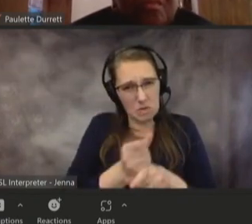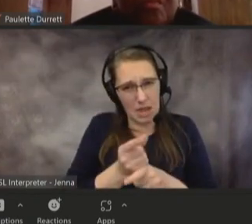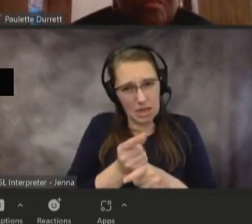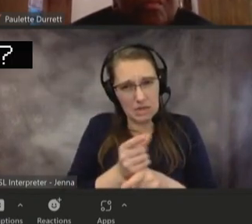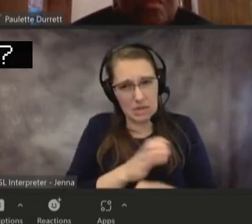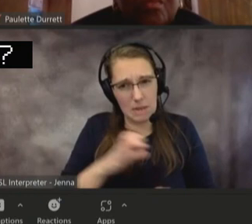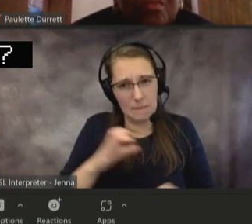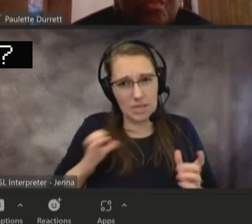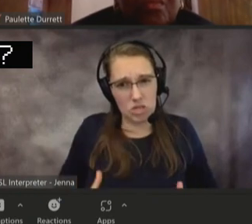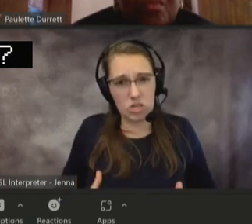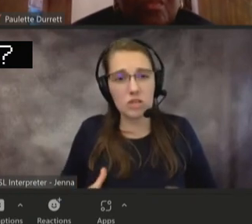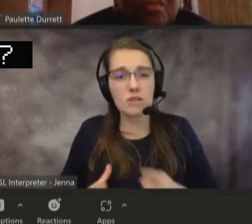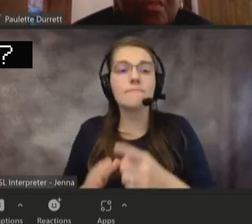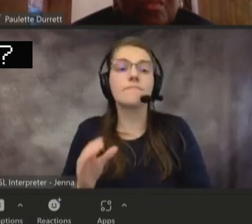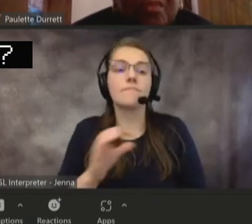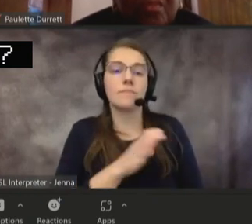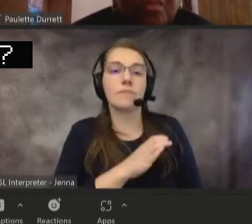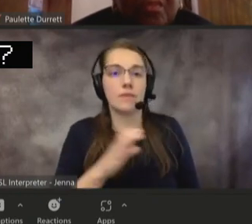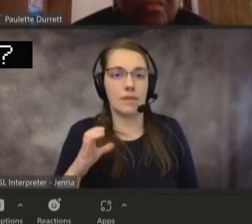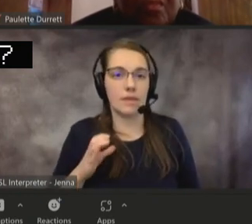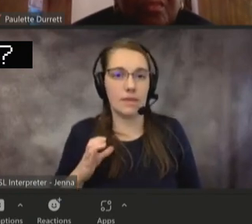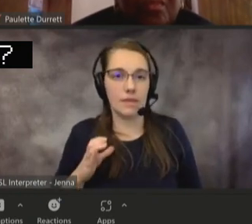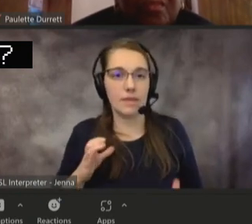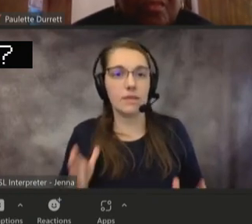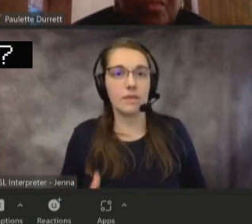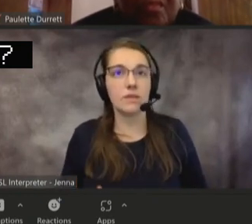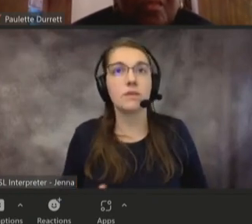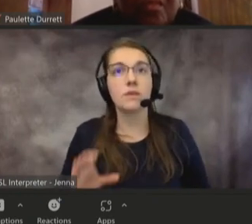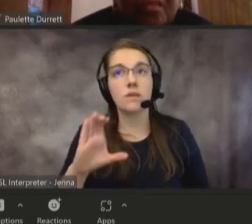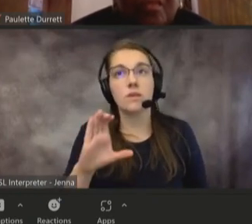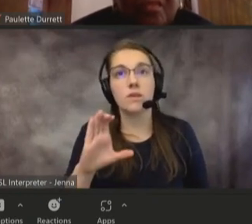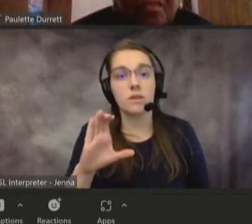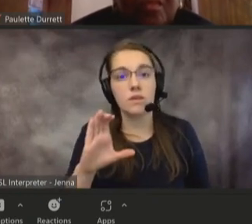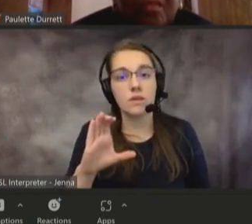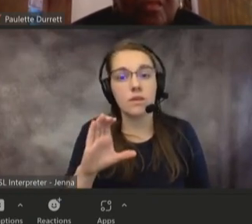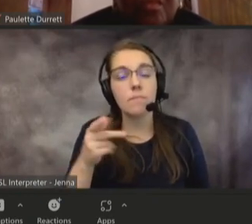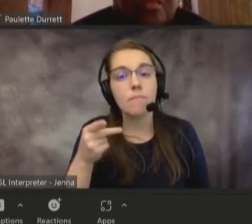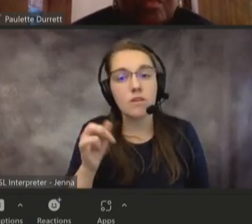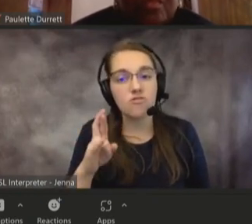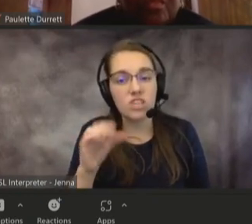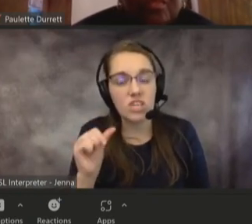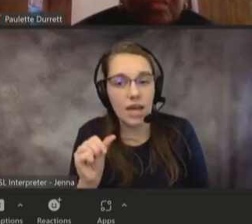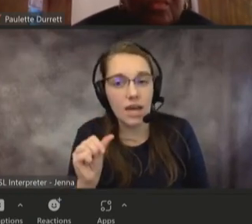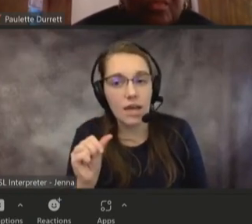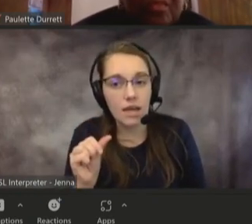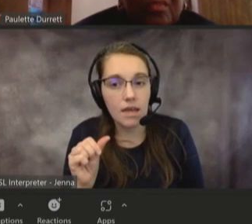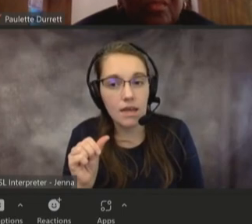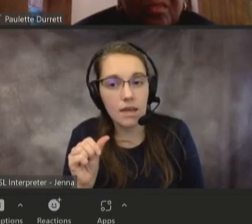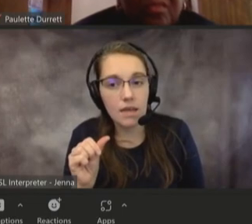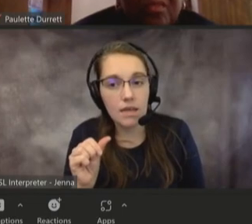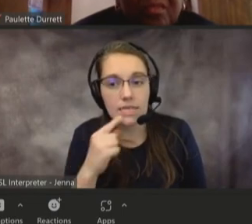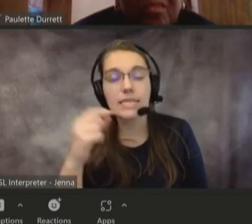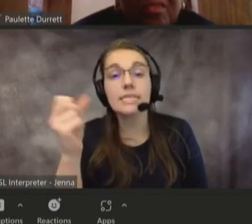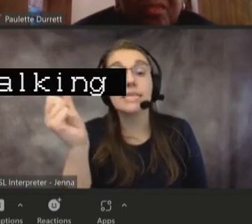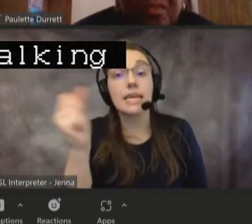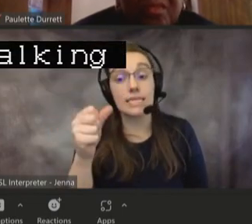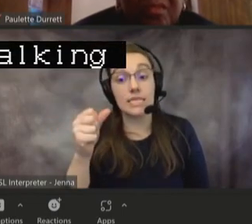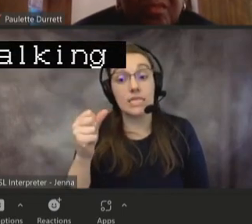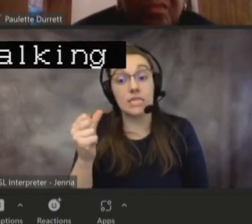So the bill that we're talking about does include the employee spaces.